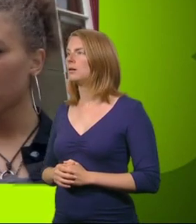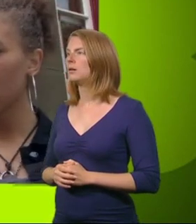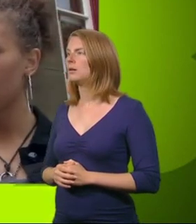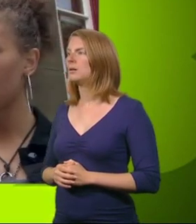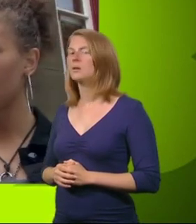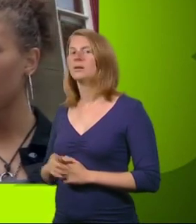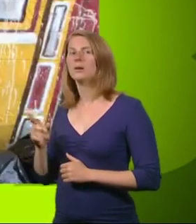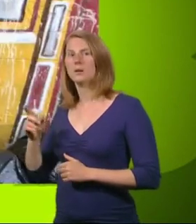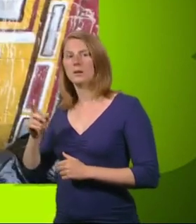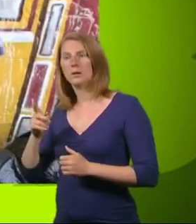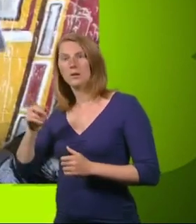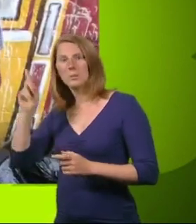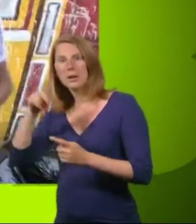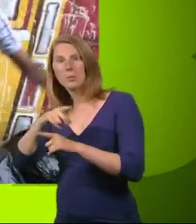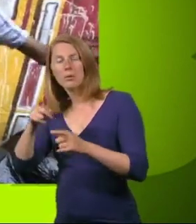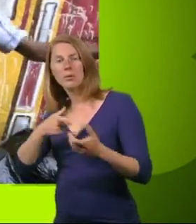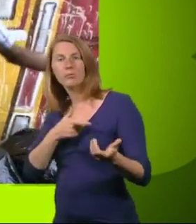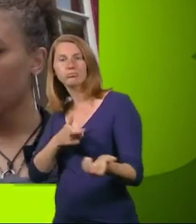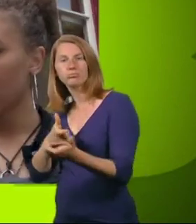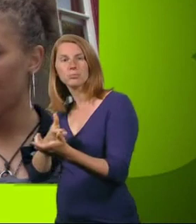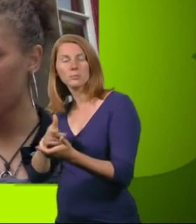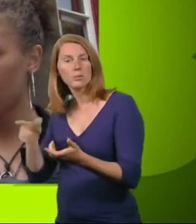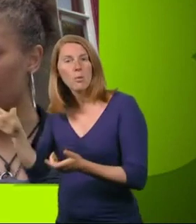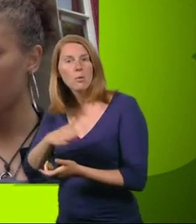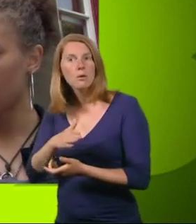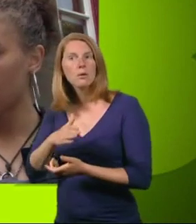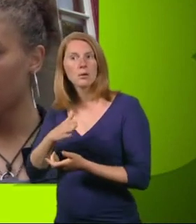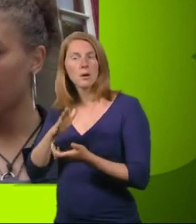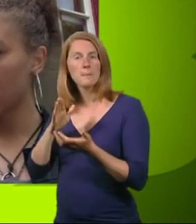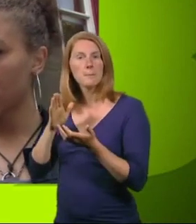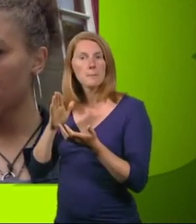They shot people. Bobo one. Everyone.